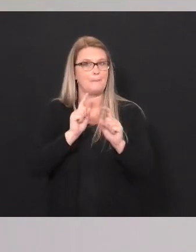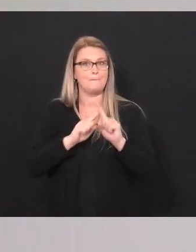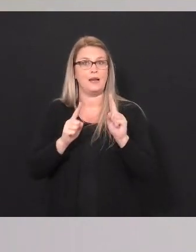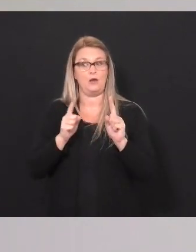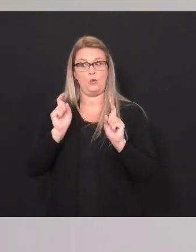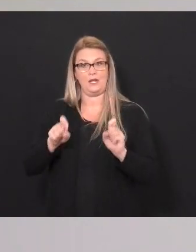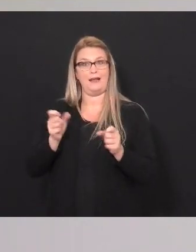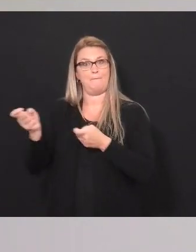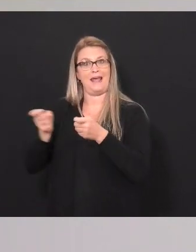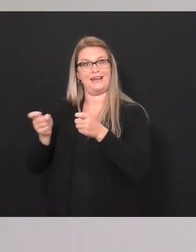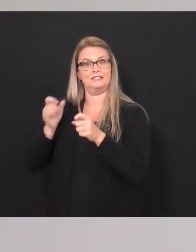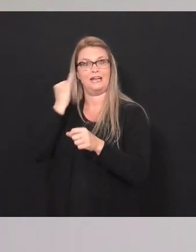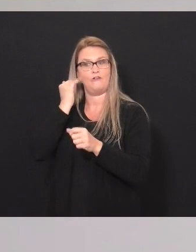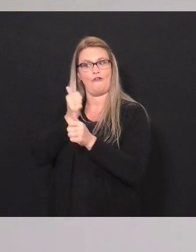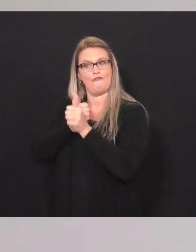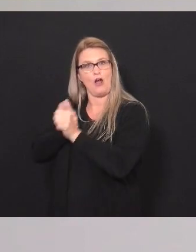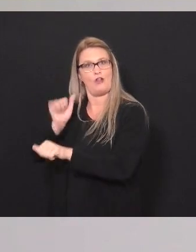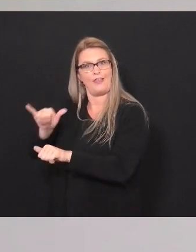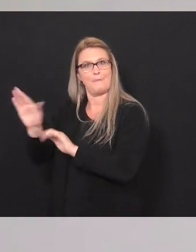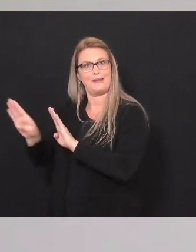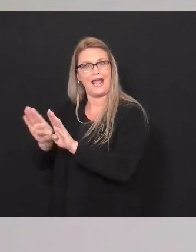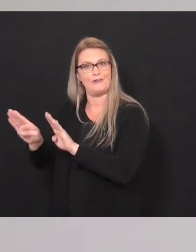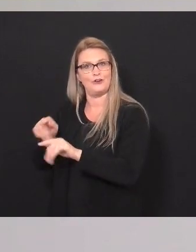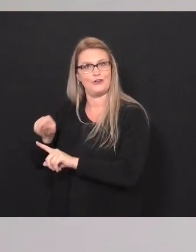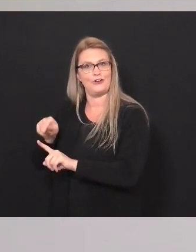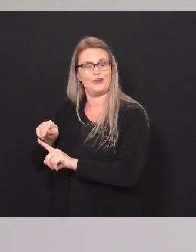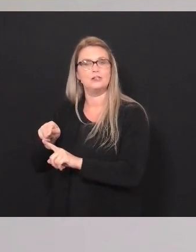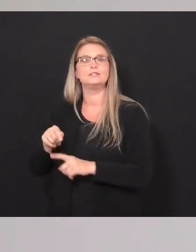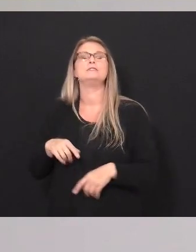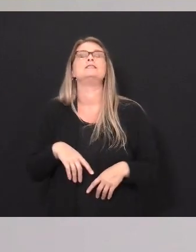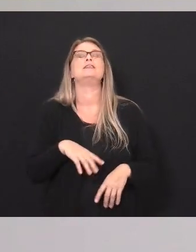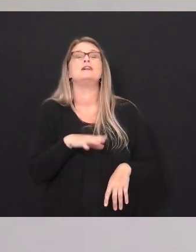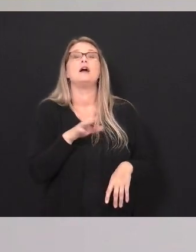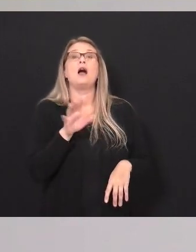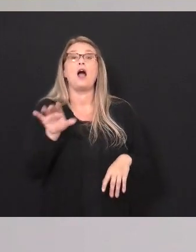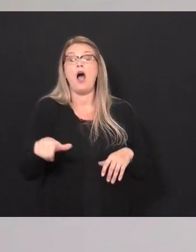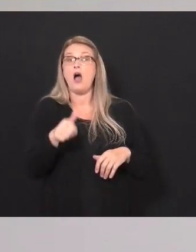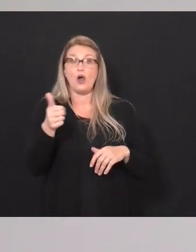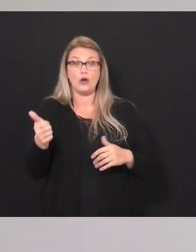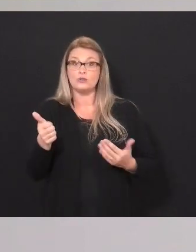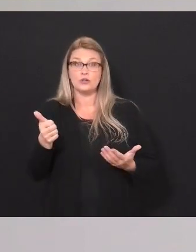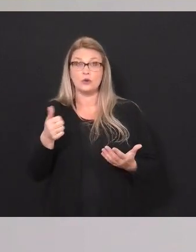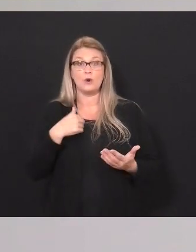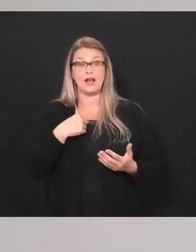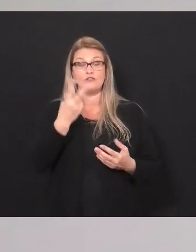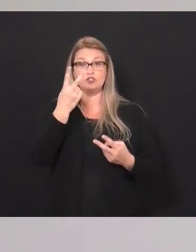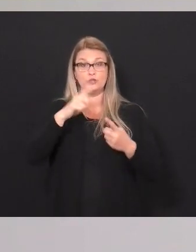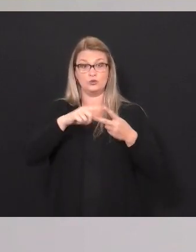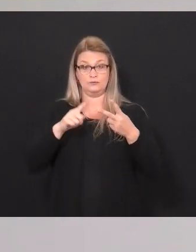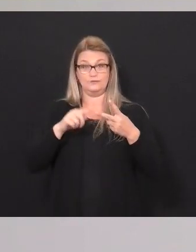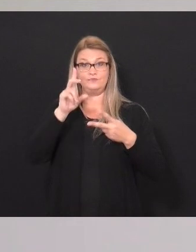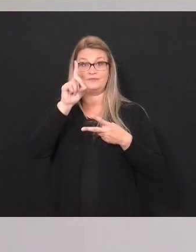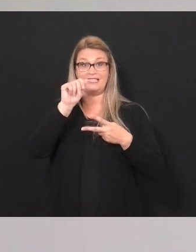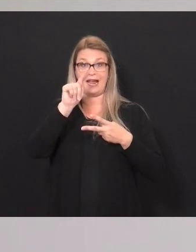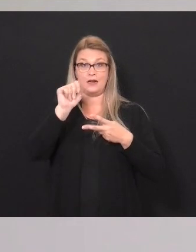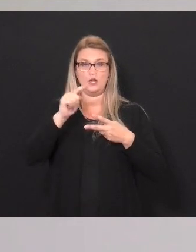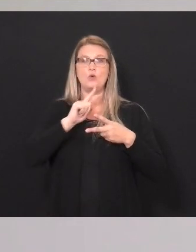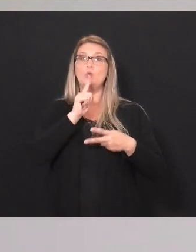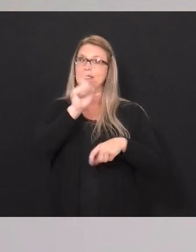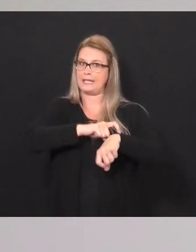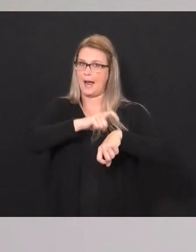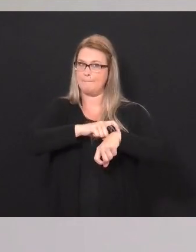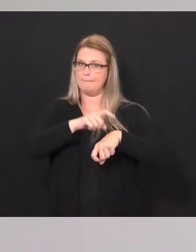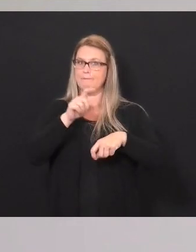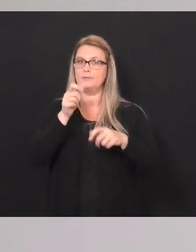manageable. So speaking to the data a little bit, there's two kinds of data. There's the real-time tracking data that you